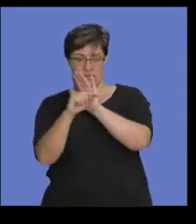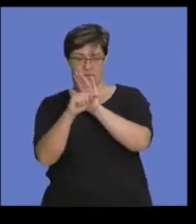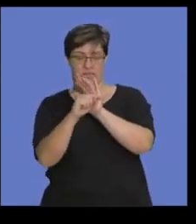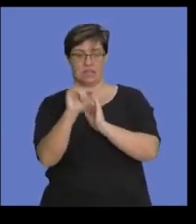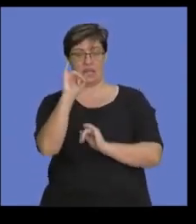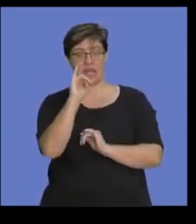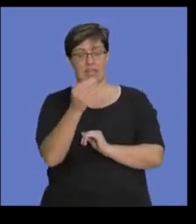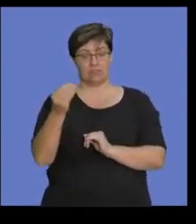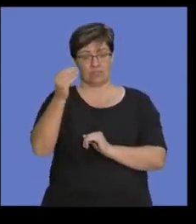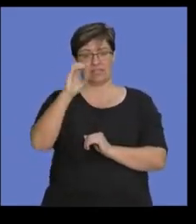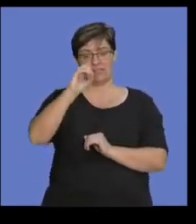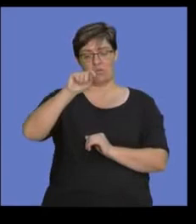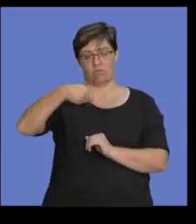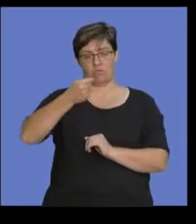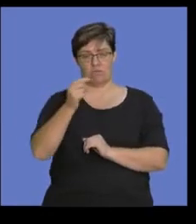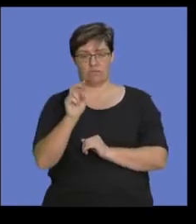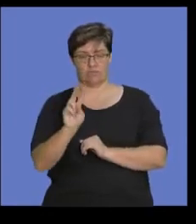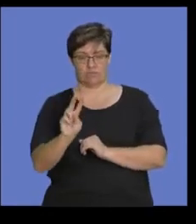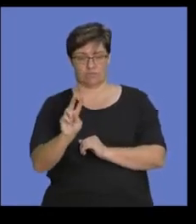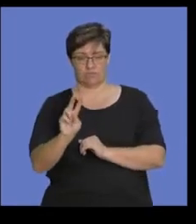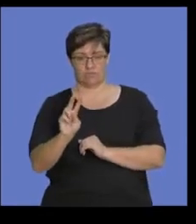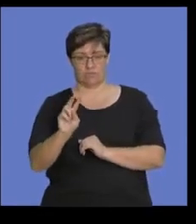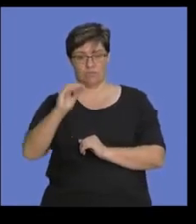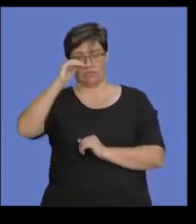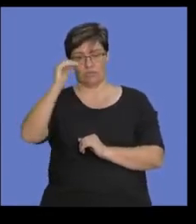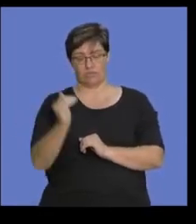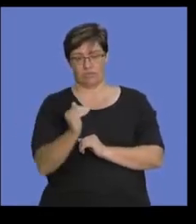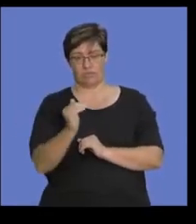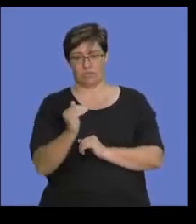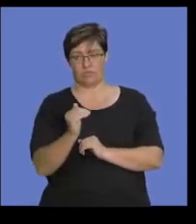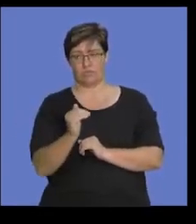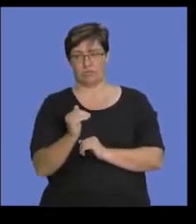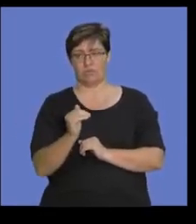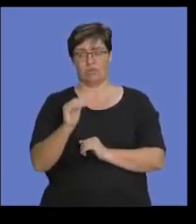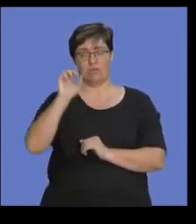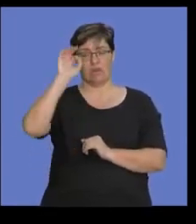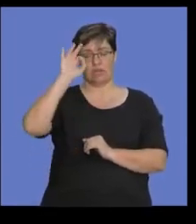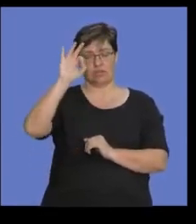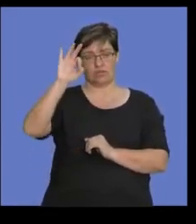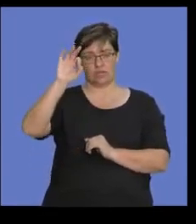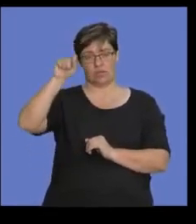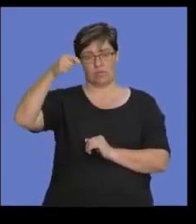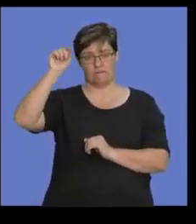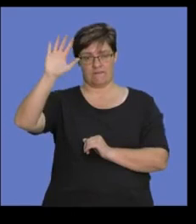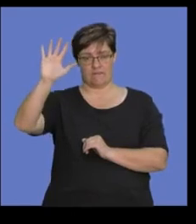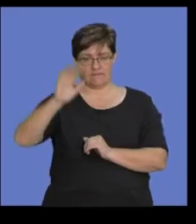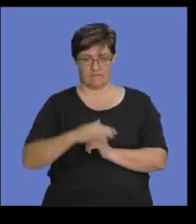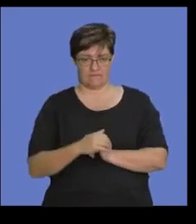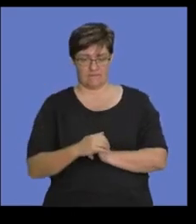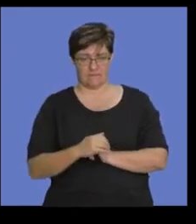my interest is 0.2, and this is to the exponent of